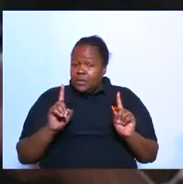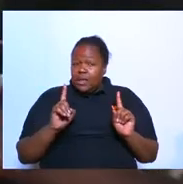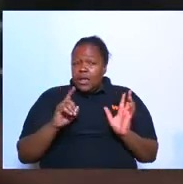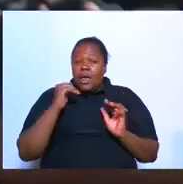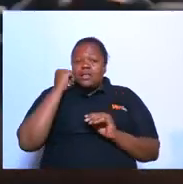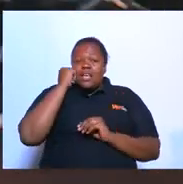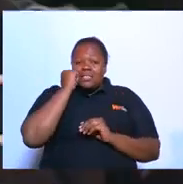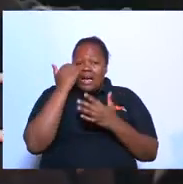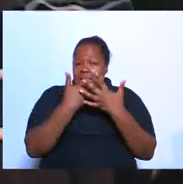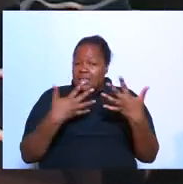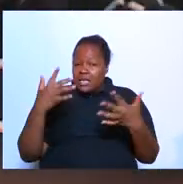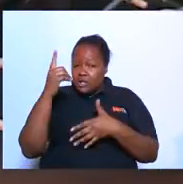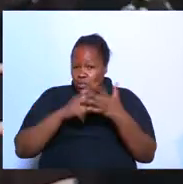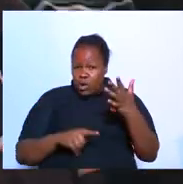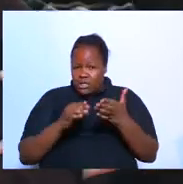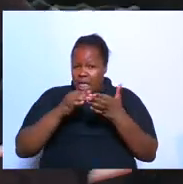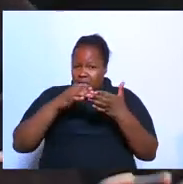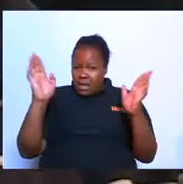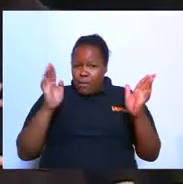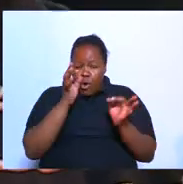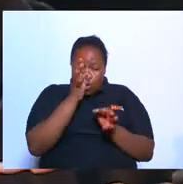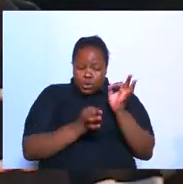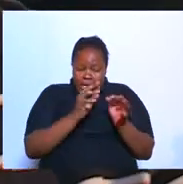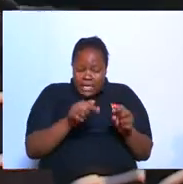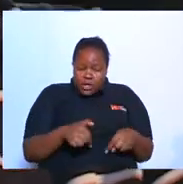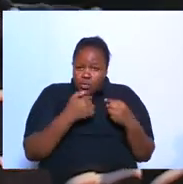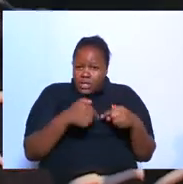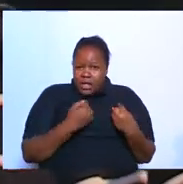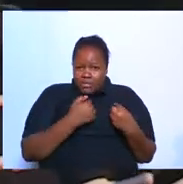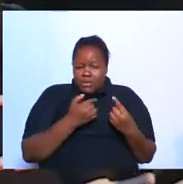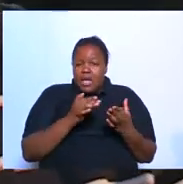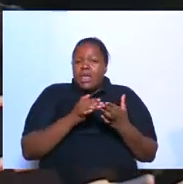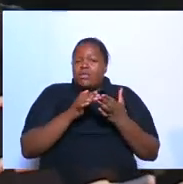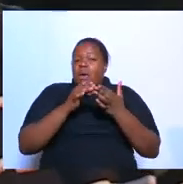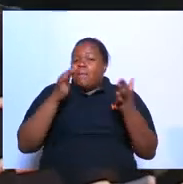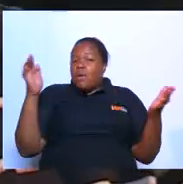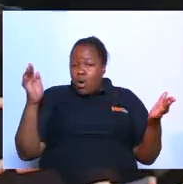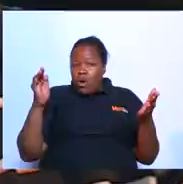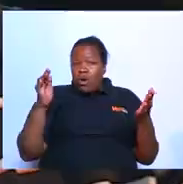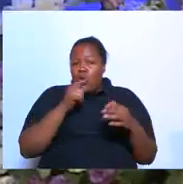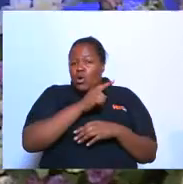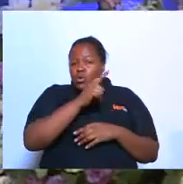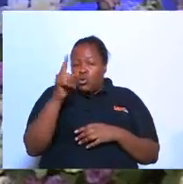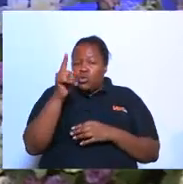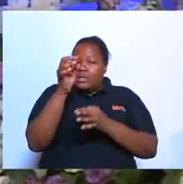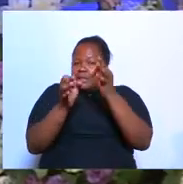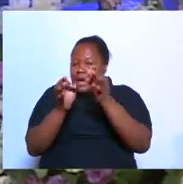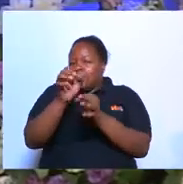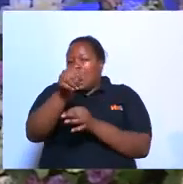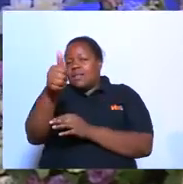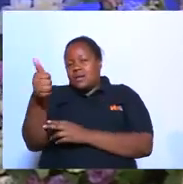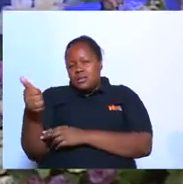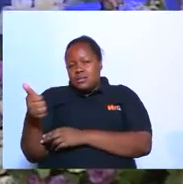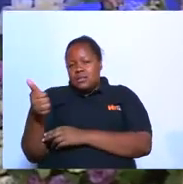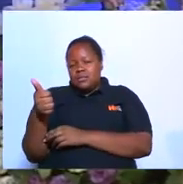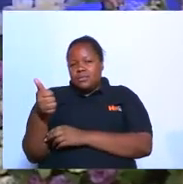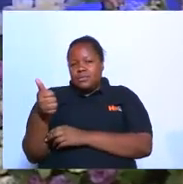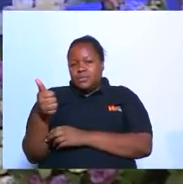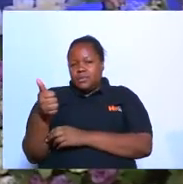the more you criticize yourself the more you will critize others